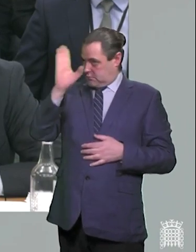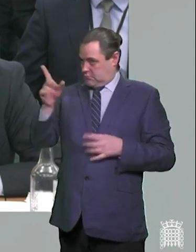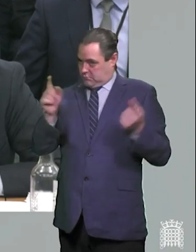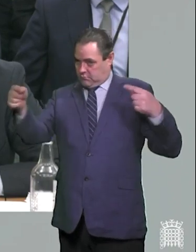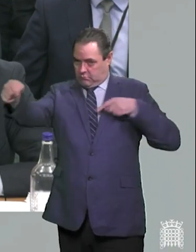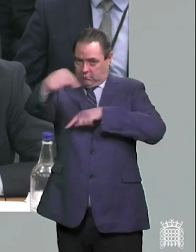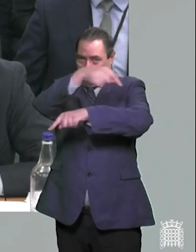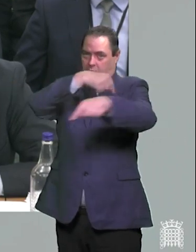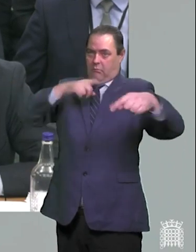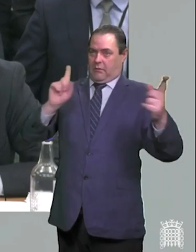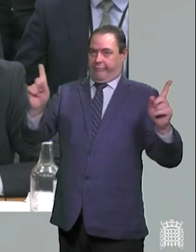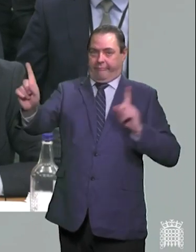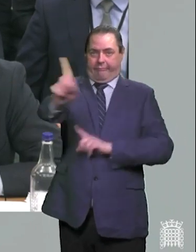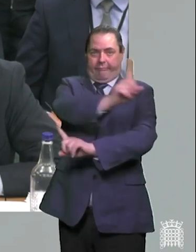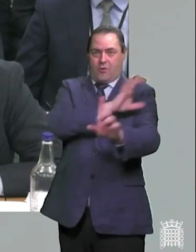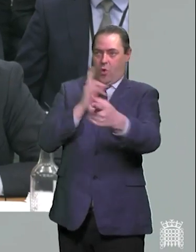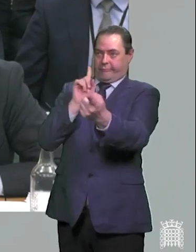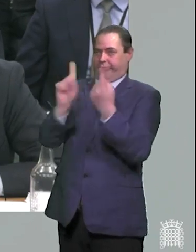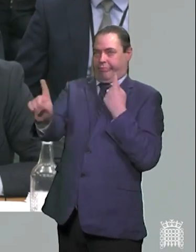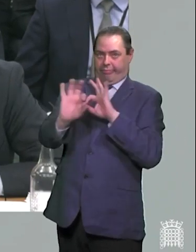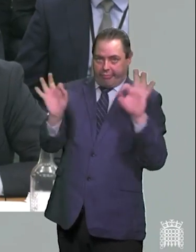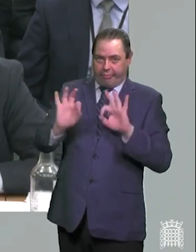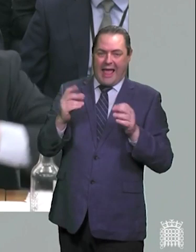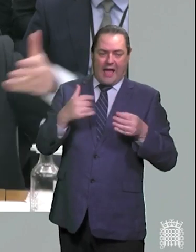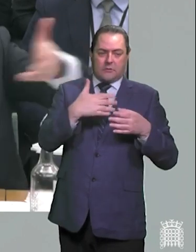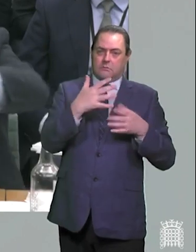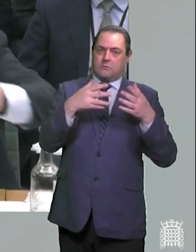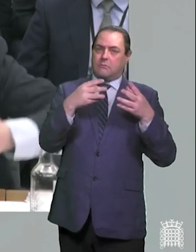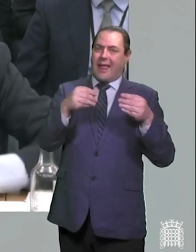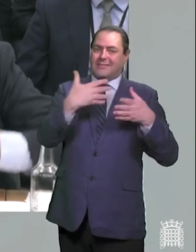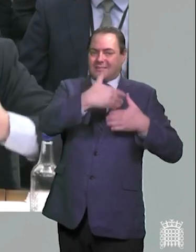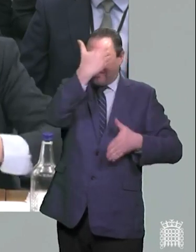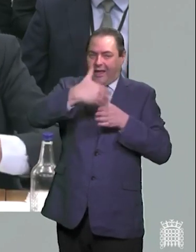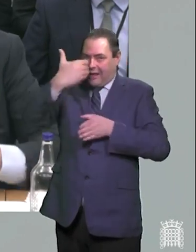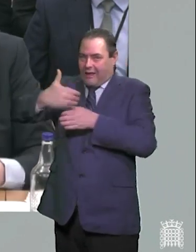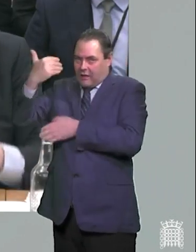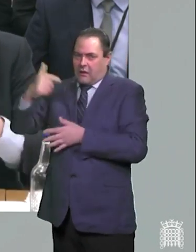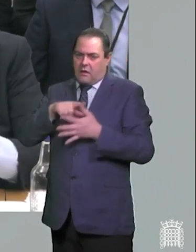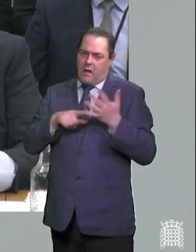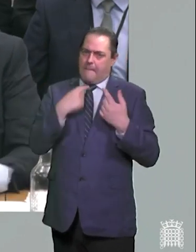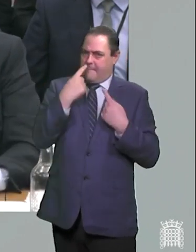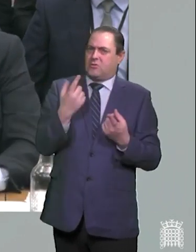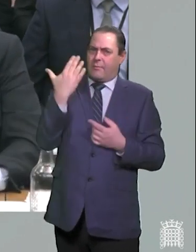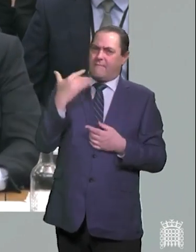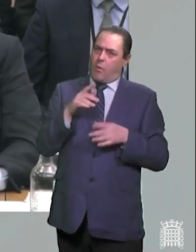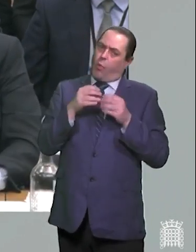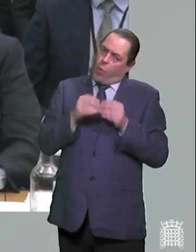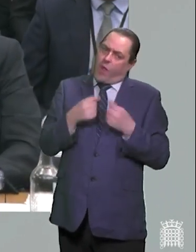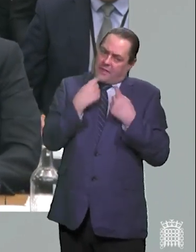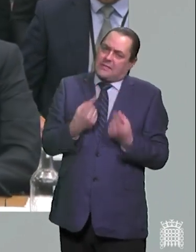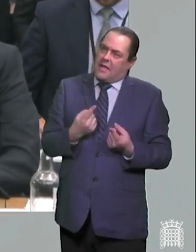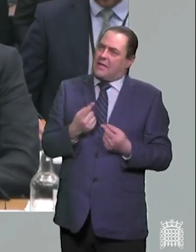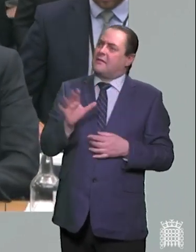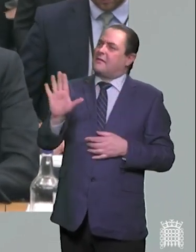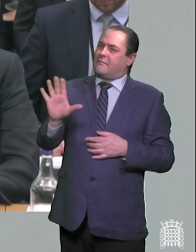to walk. We had perspex screens, and I've mentioned all this before, but it really is worth going over again because